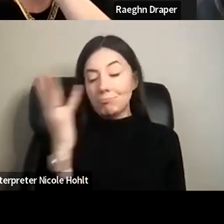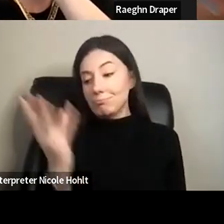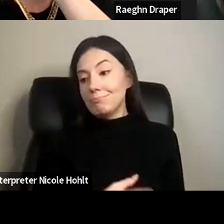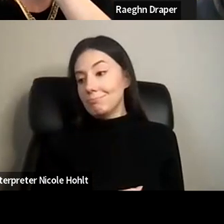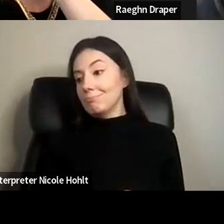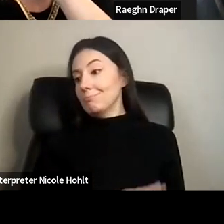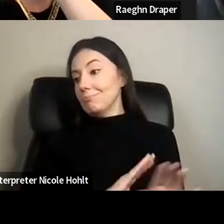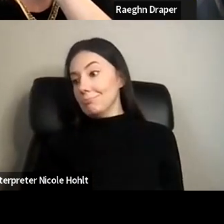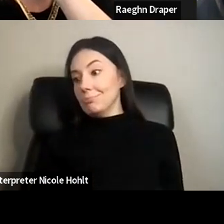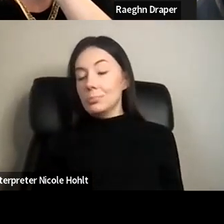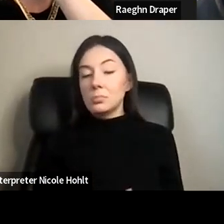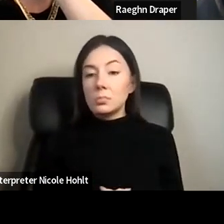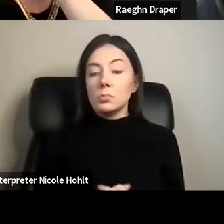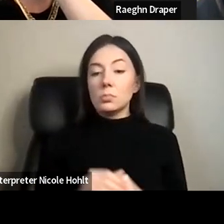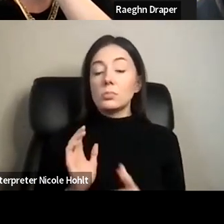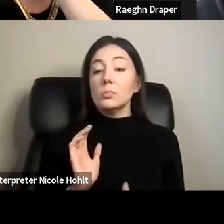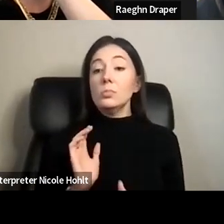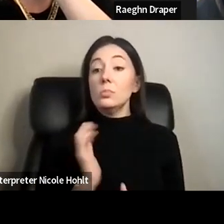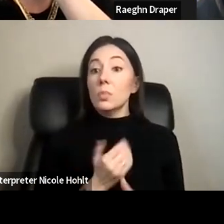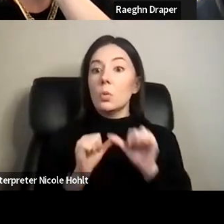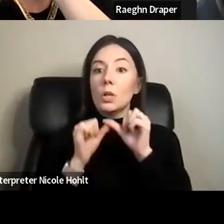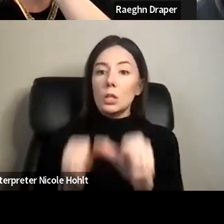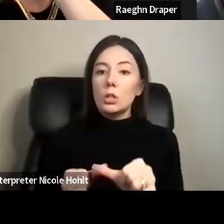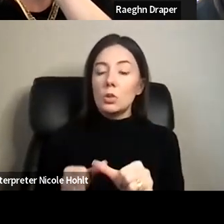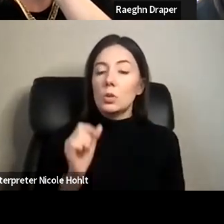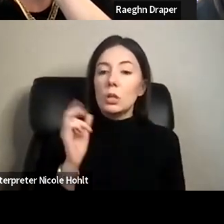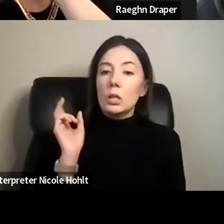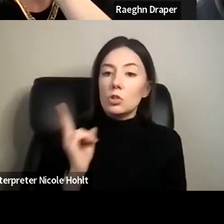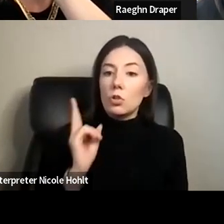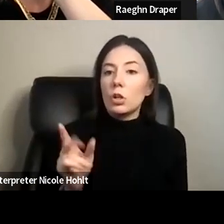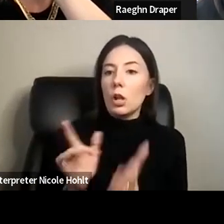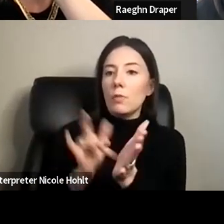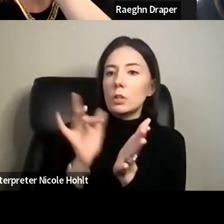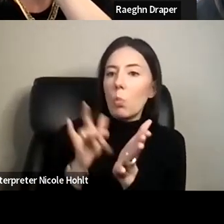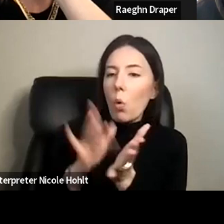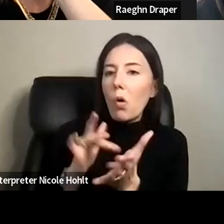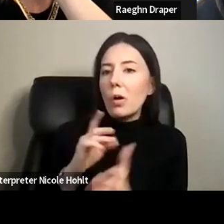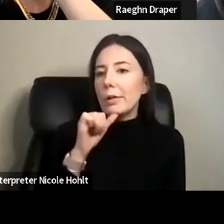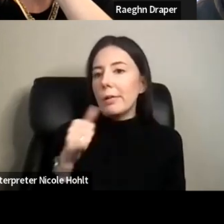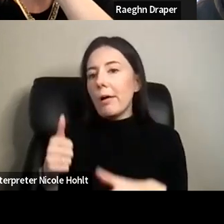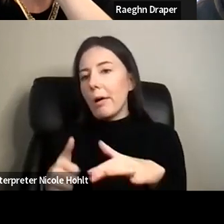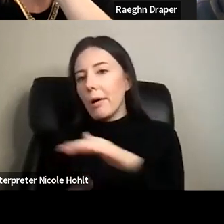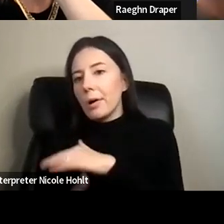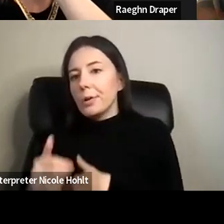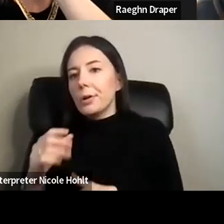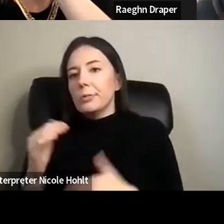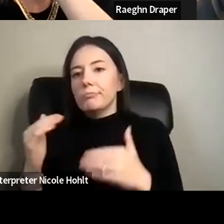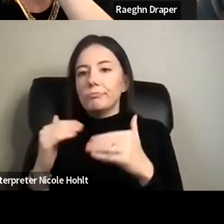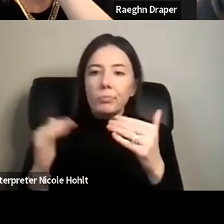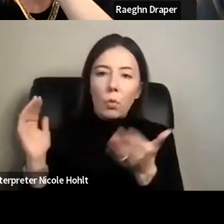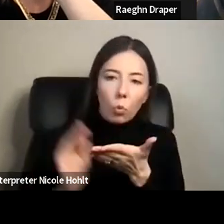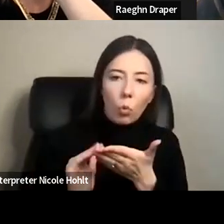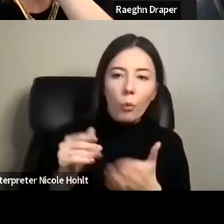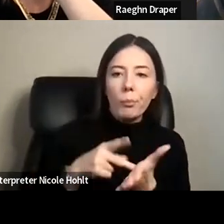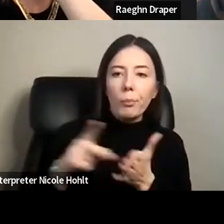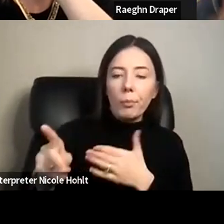we continue, like I said, the history of exploited and underpaid labor is a huge theme